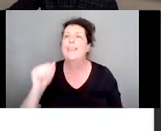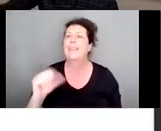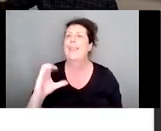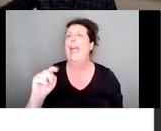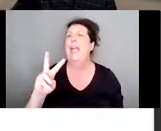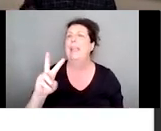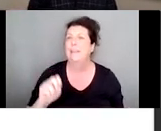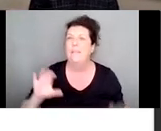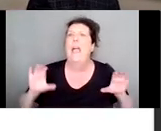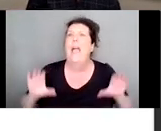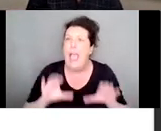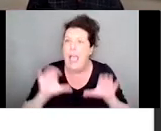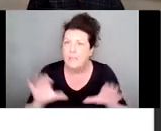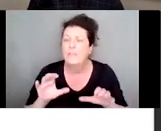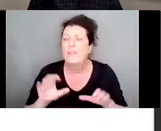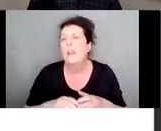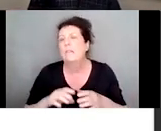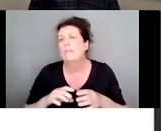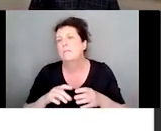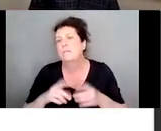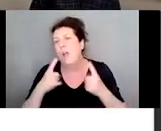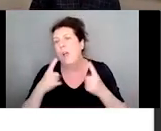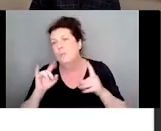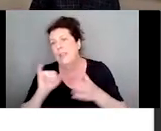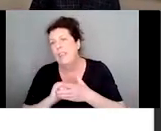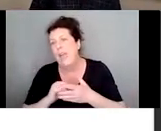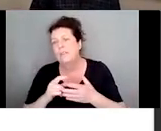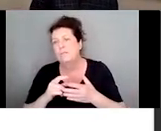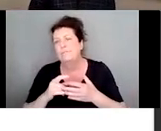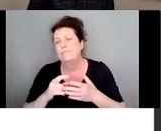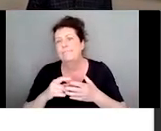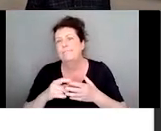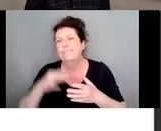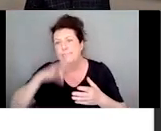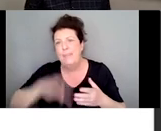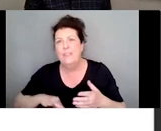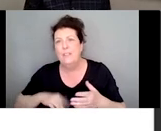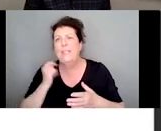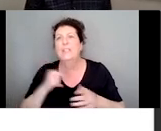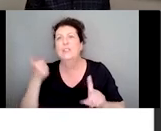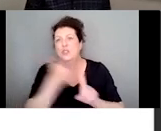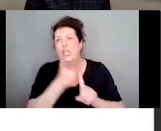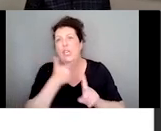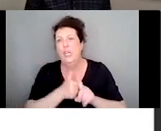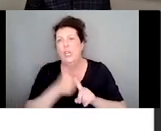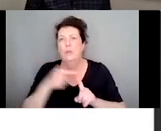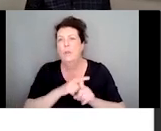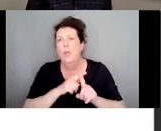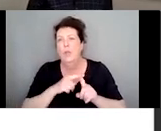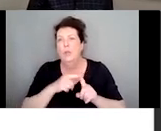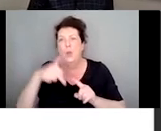you know, which ultimately is what pays off at the end of the show with her going up to the attic. And, and, and I think I, I always, I liked the scene